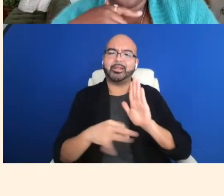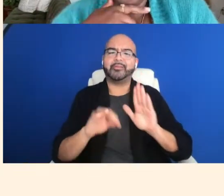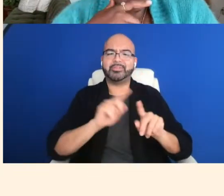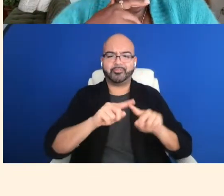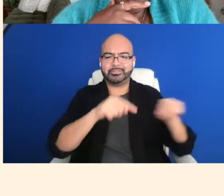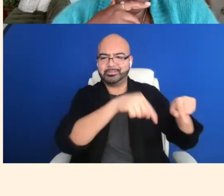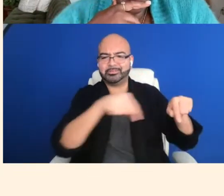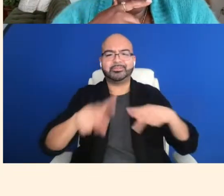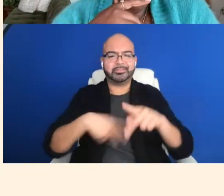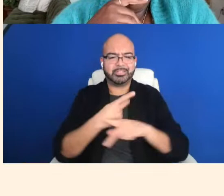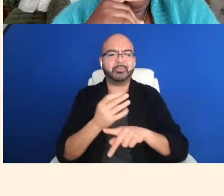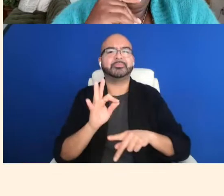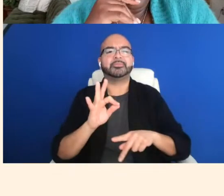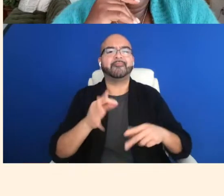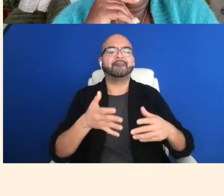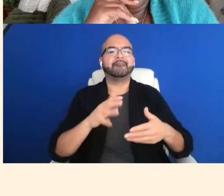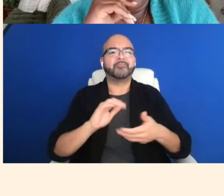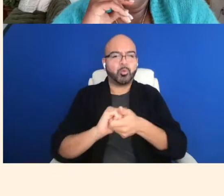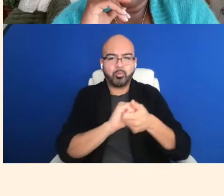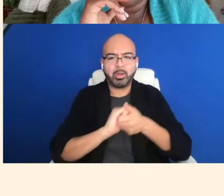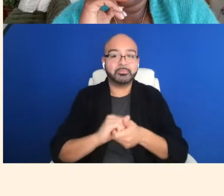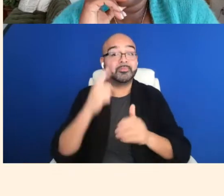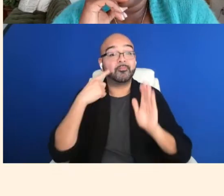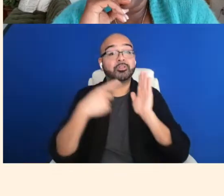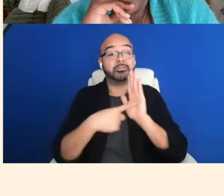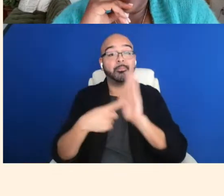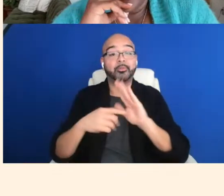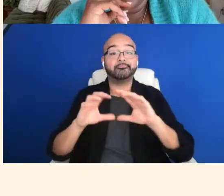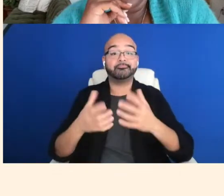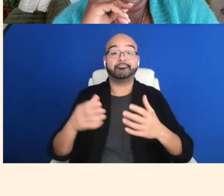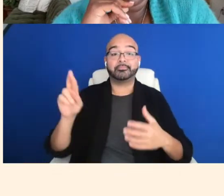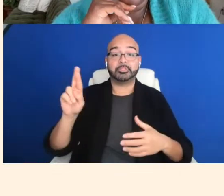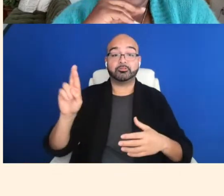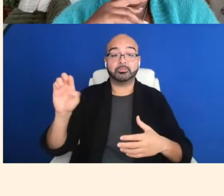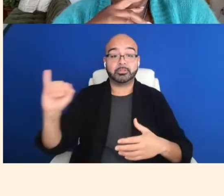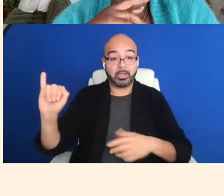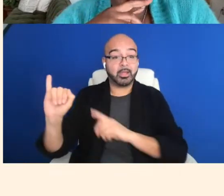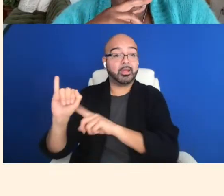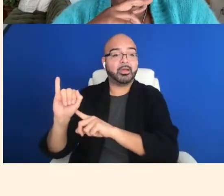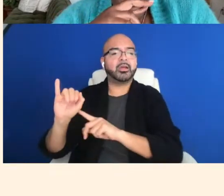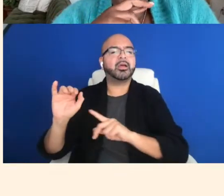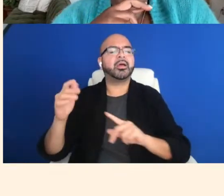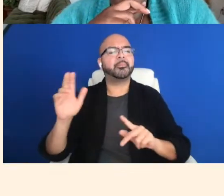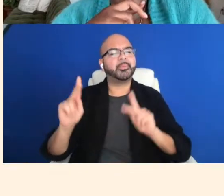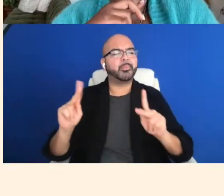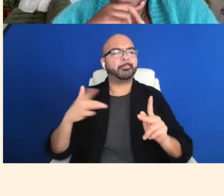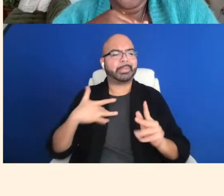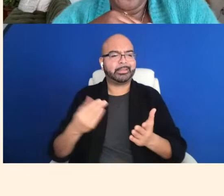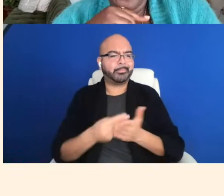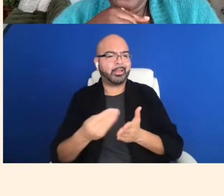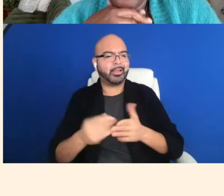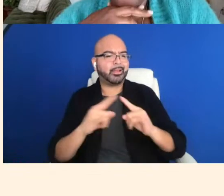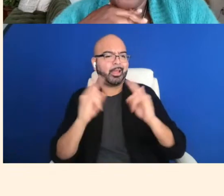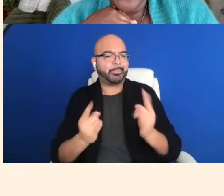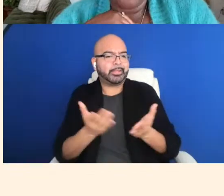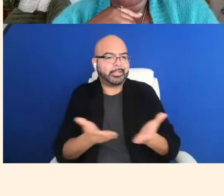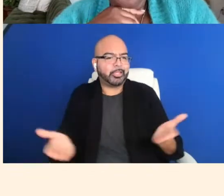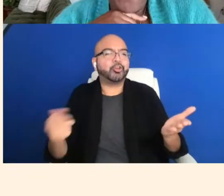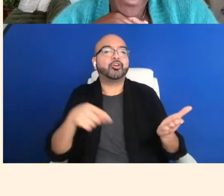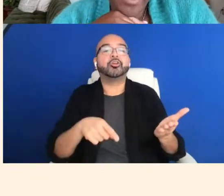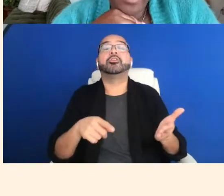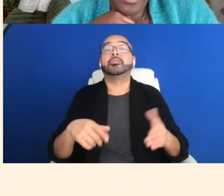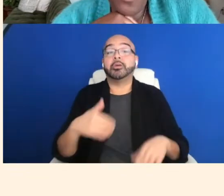There is REI, where folks widely source camping gear, and you receive